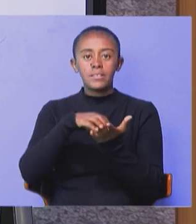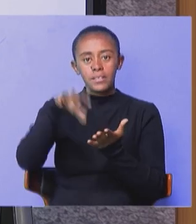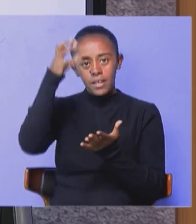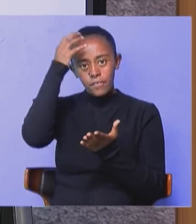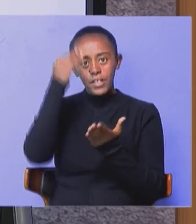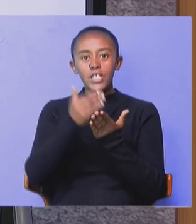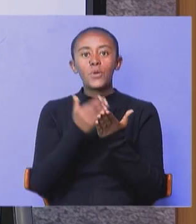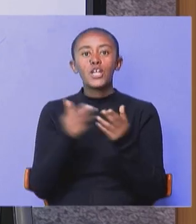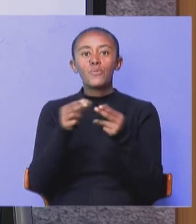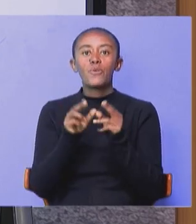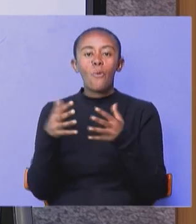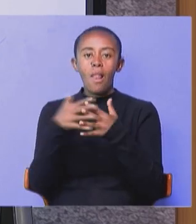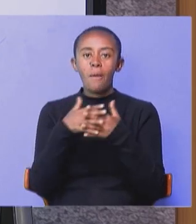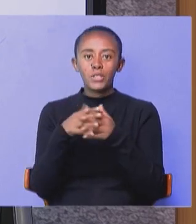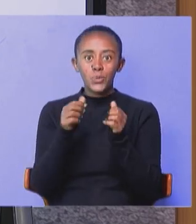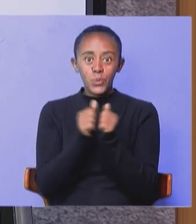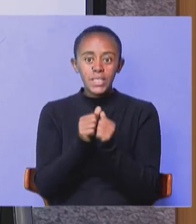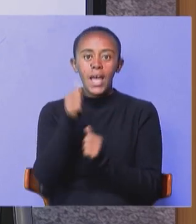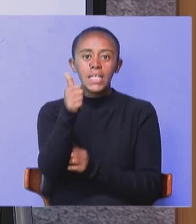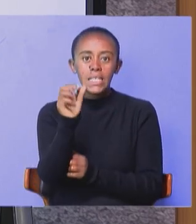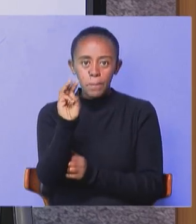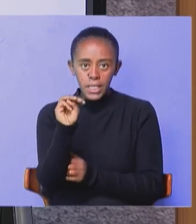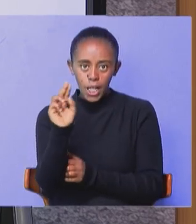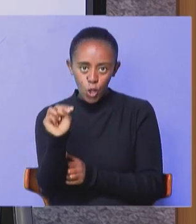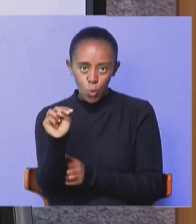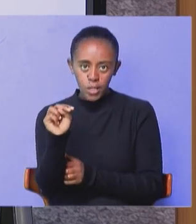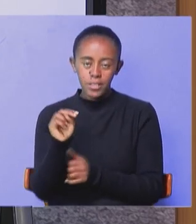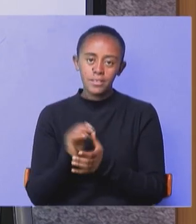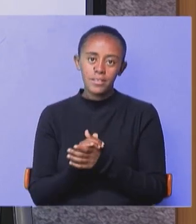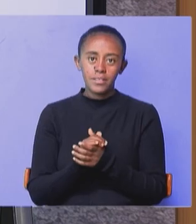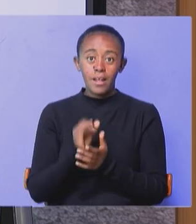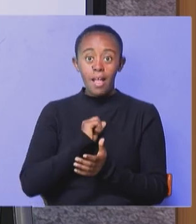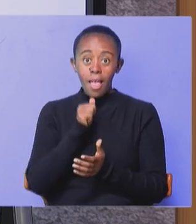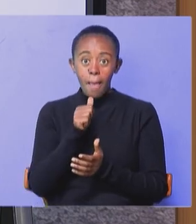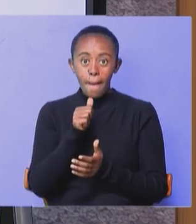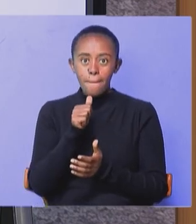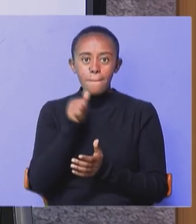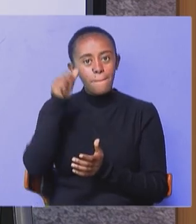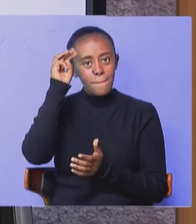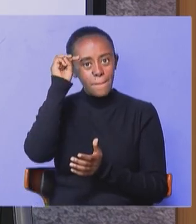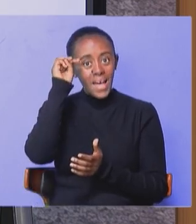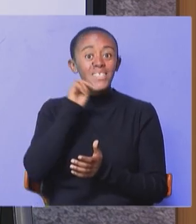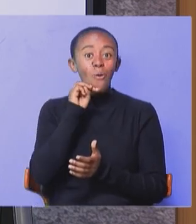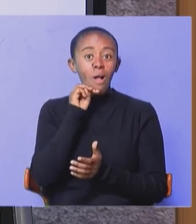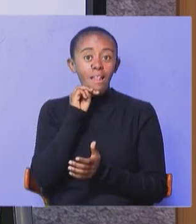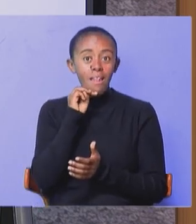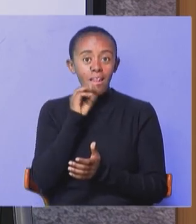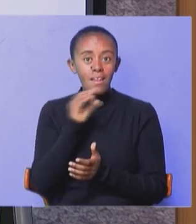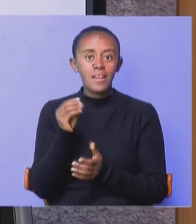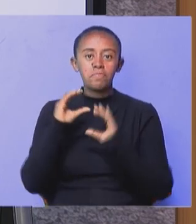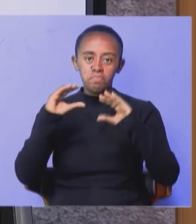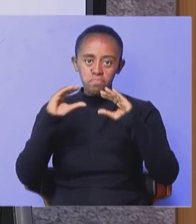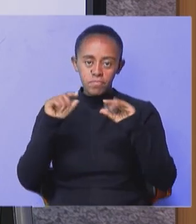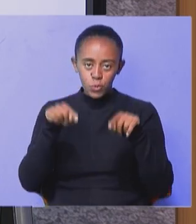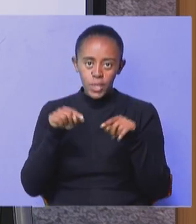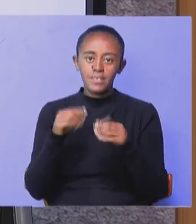Government Education Bureau in collaboration with Addis Media Network. I am Miss Mastawal and I am going to be presenting